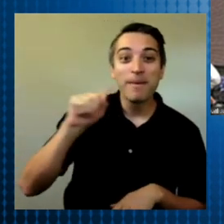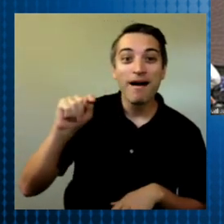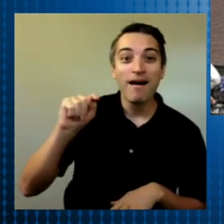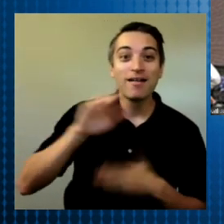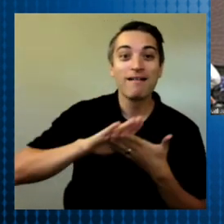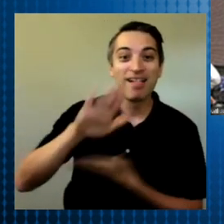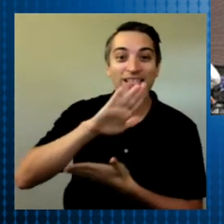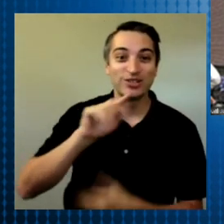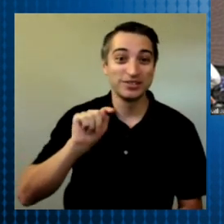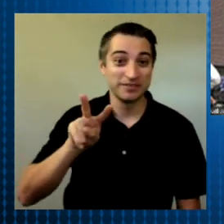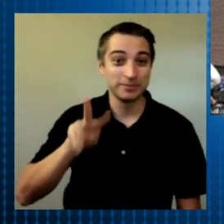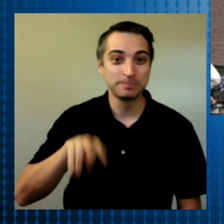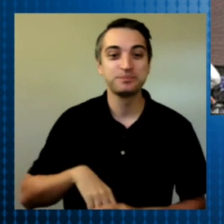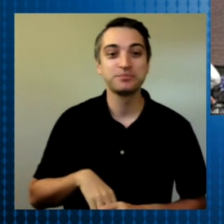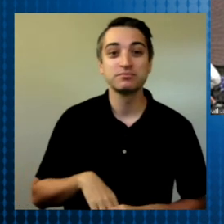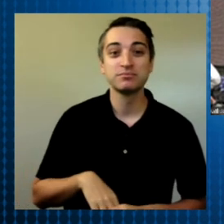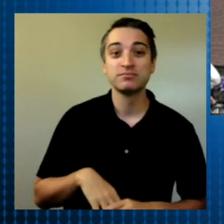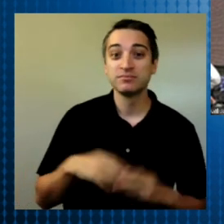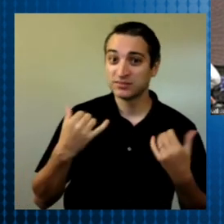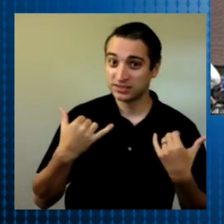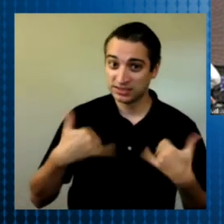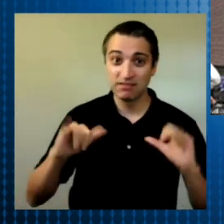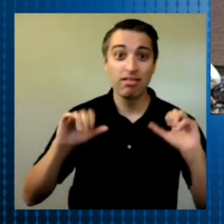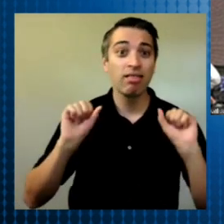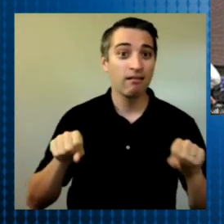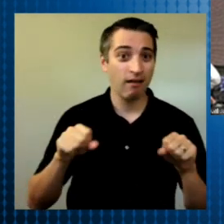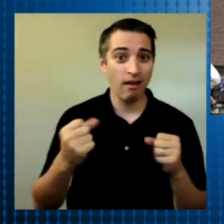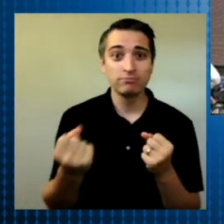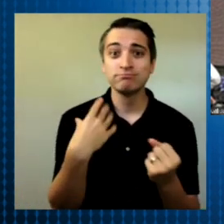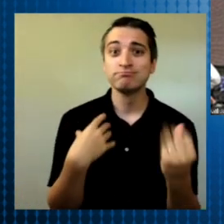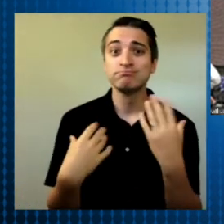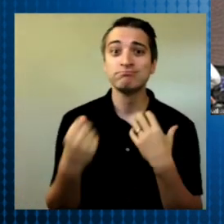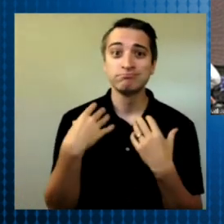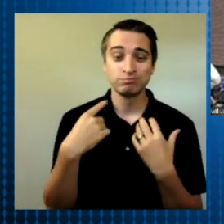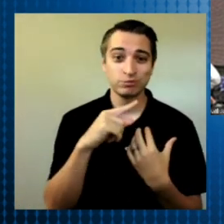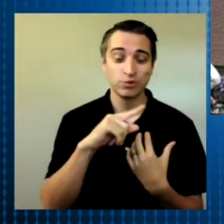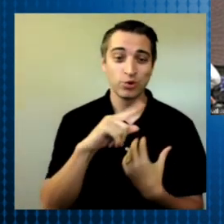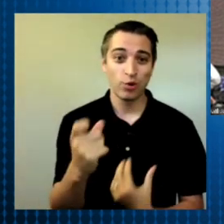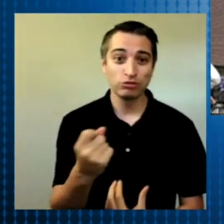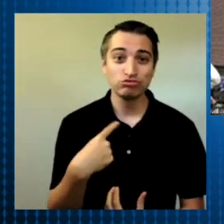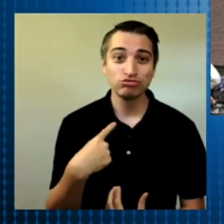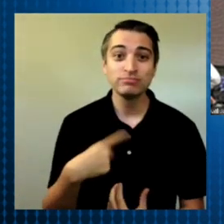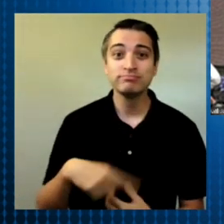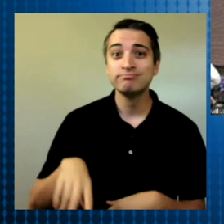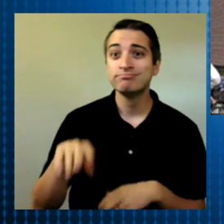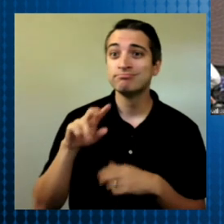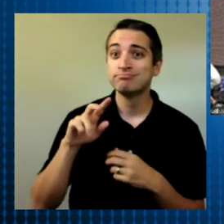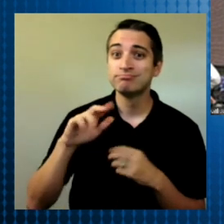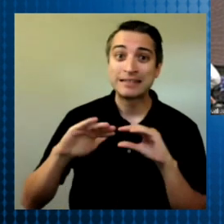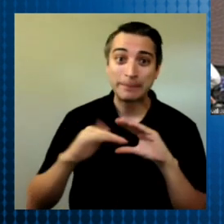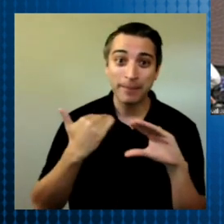For this session, it is not too late to submit questions. You can submit your questions via email